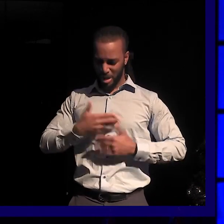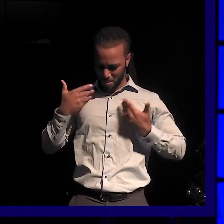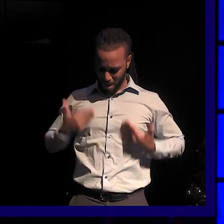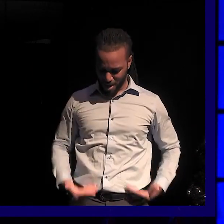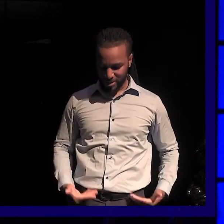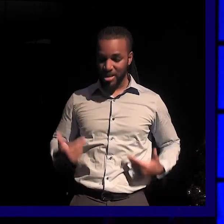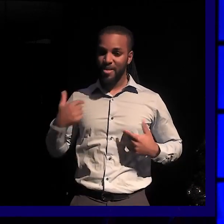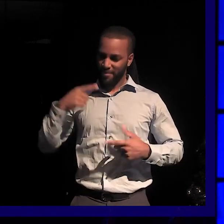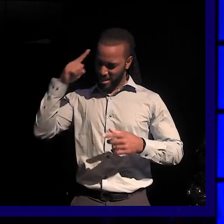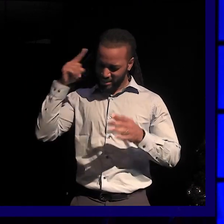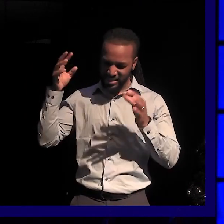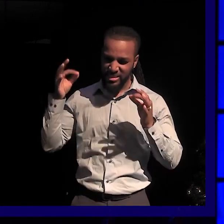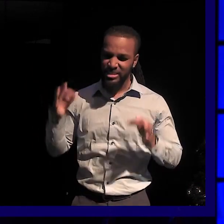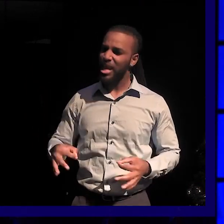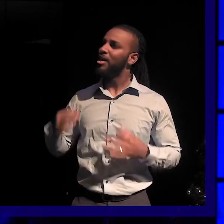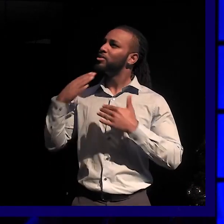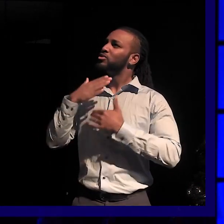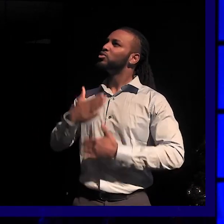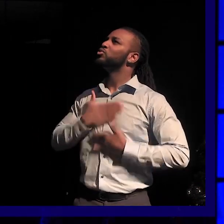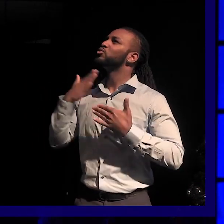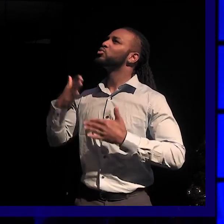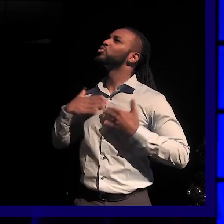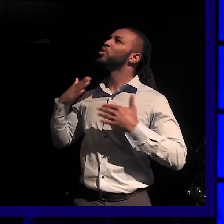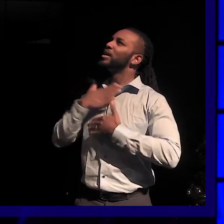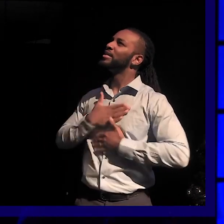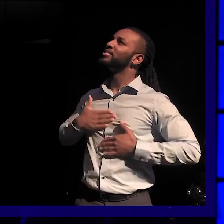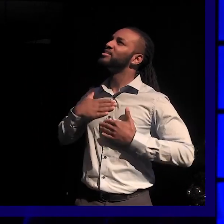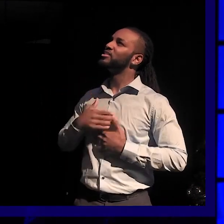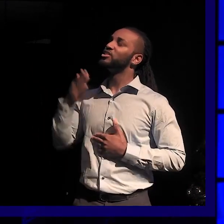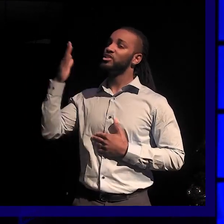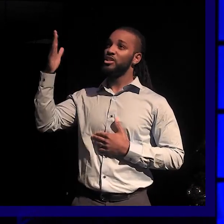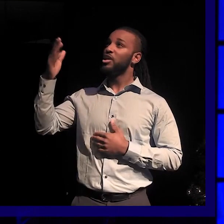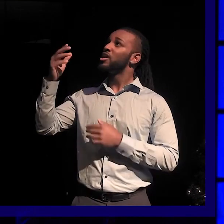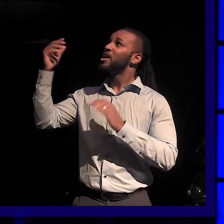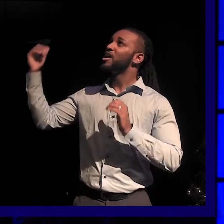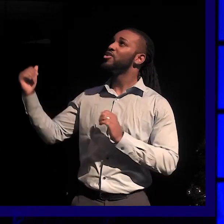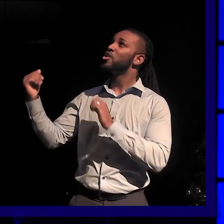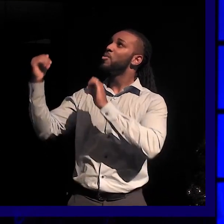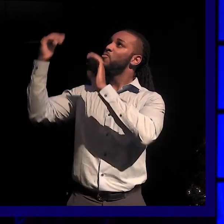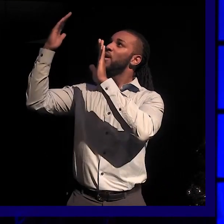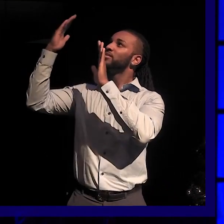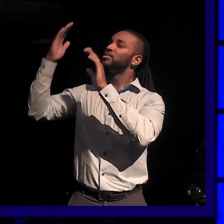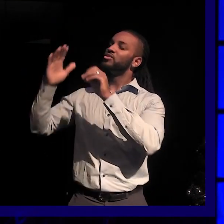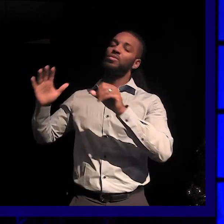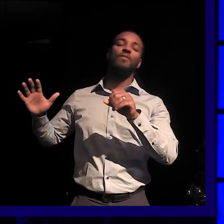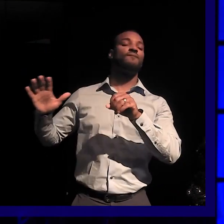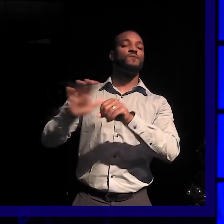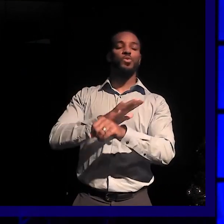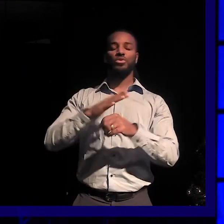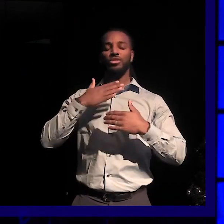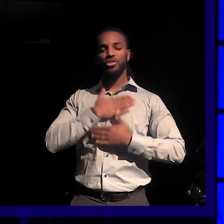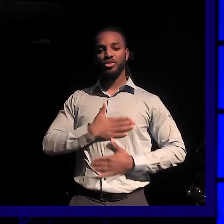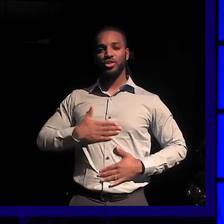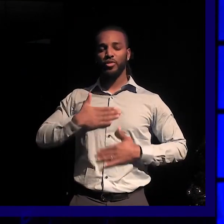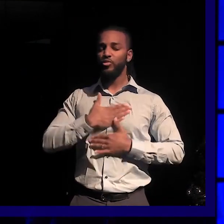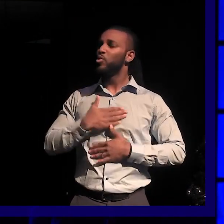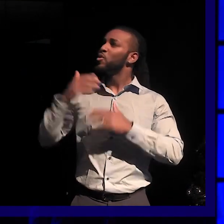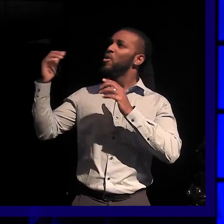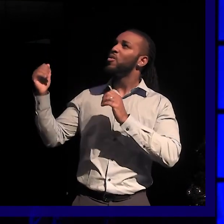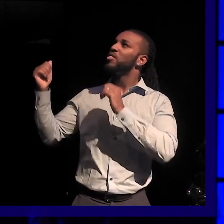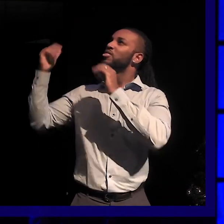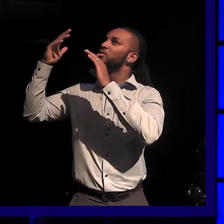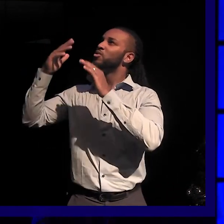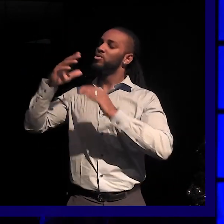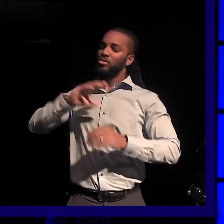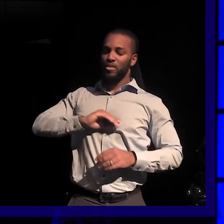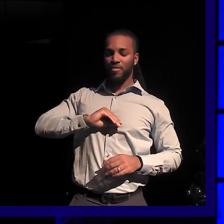I choose to joy and cheer. And in your presence is the fullness of joy. In your presence is the